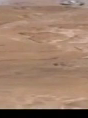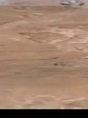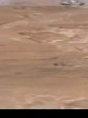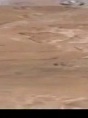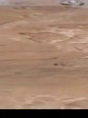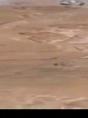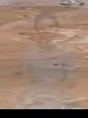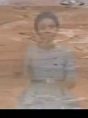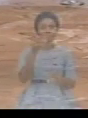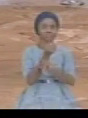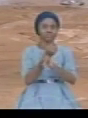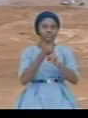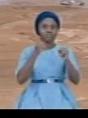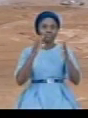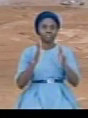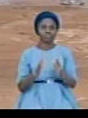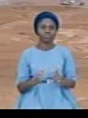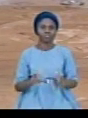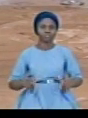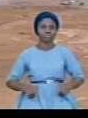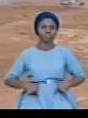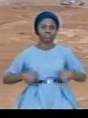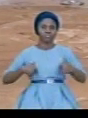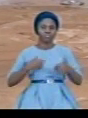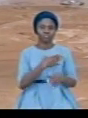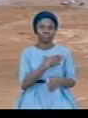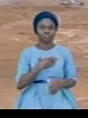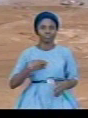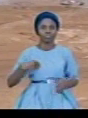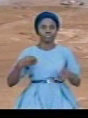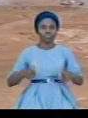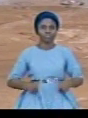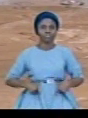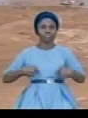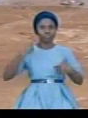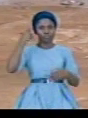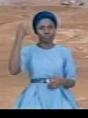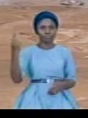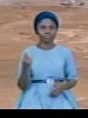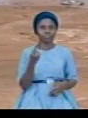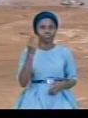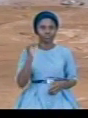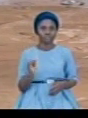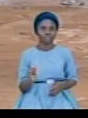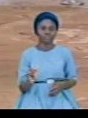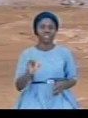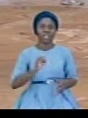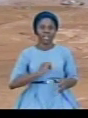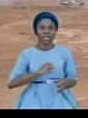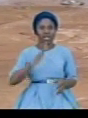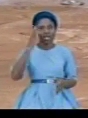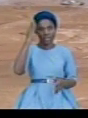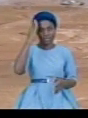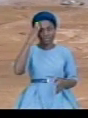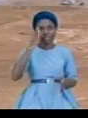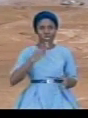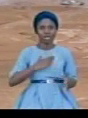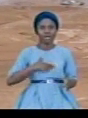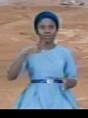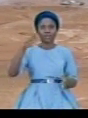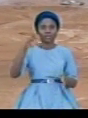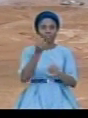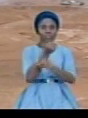liveth forevermore. I know my Redeemer liveth, I know my Redeemer liveth, I know